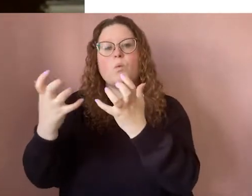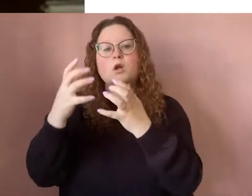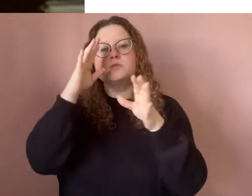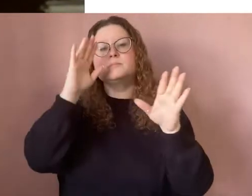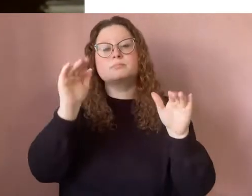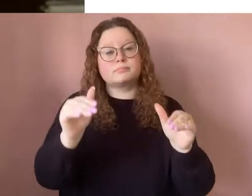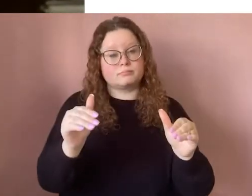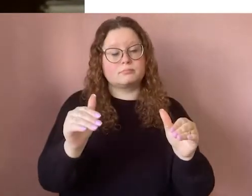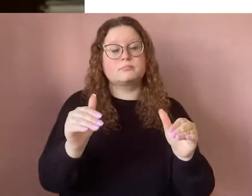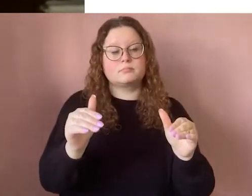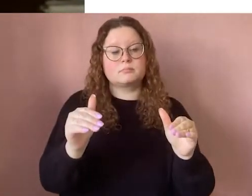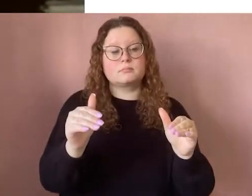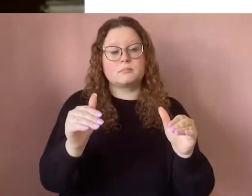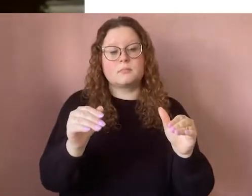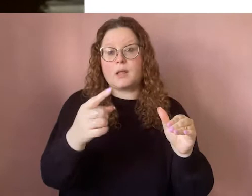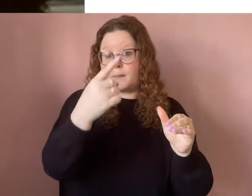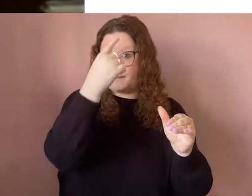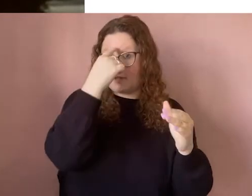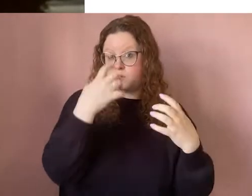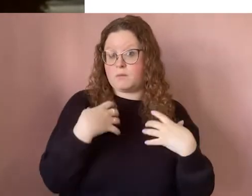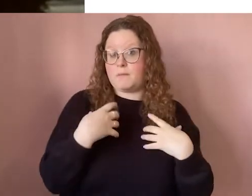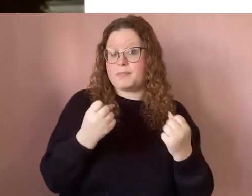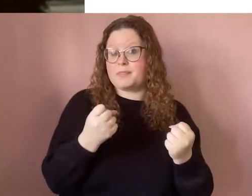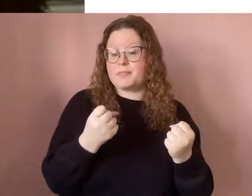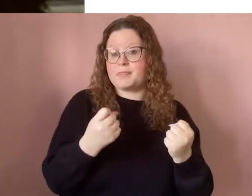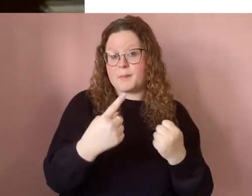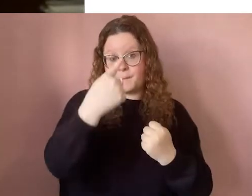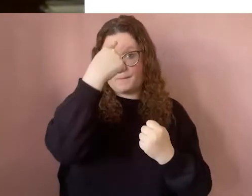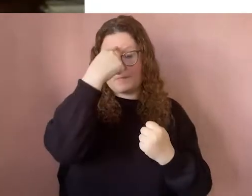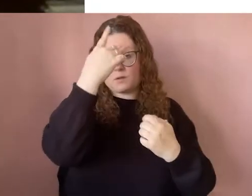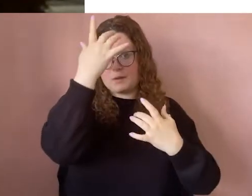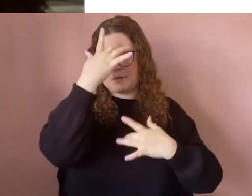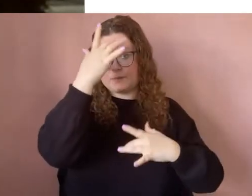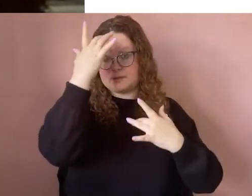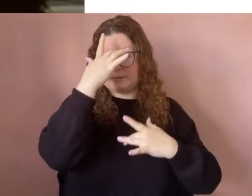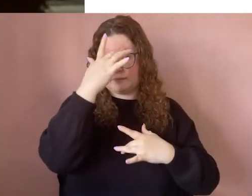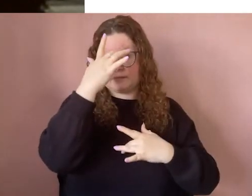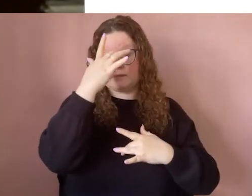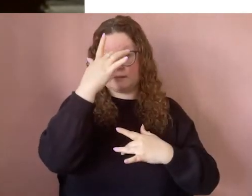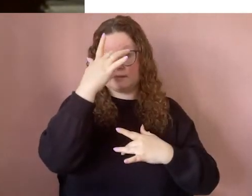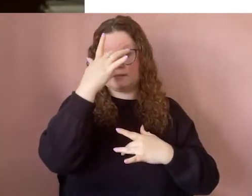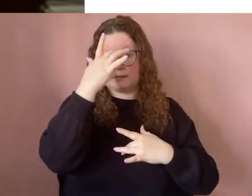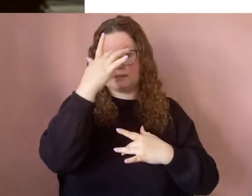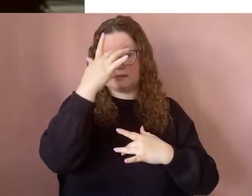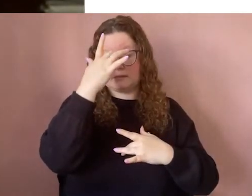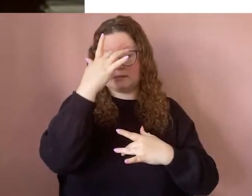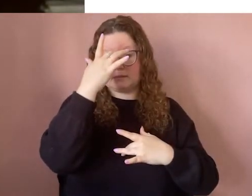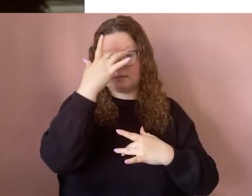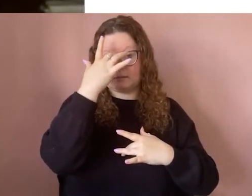picture of mental health and mental ill health that